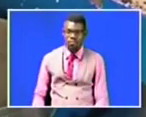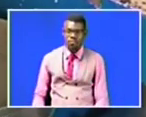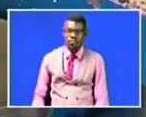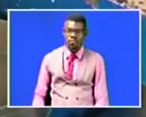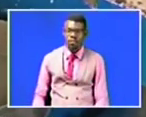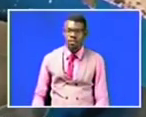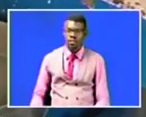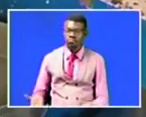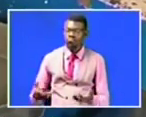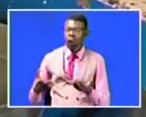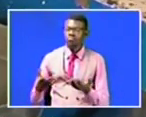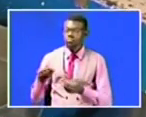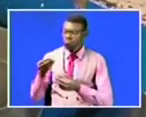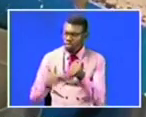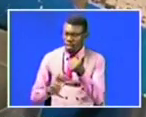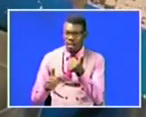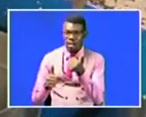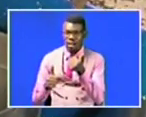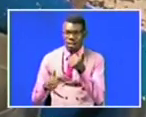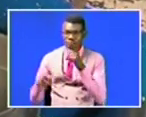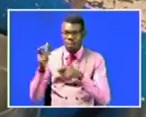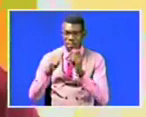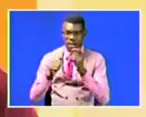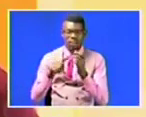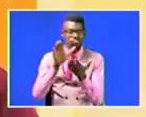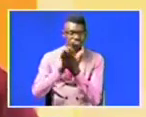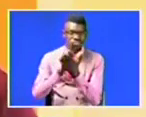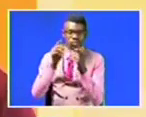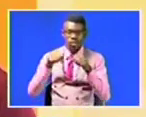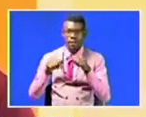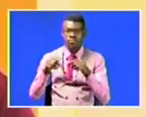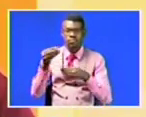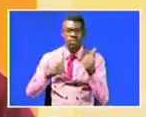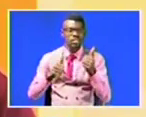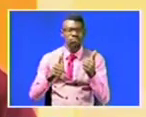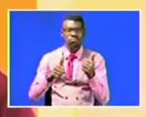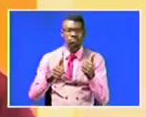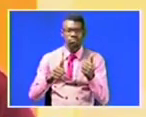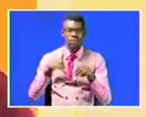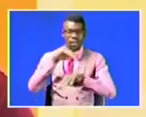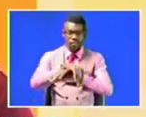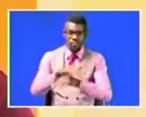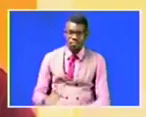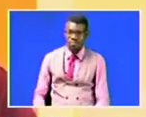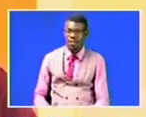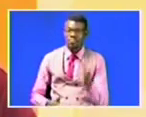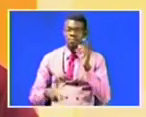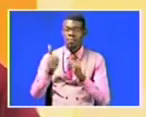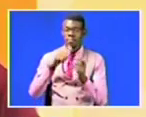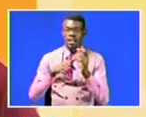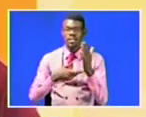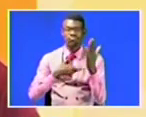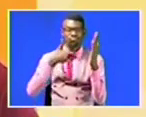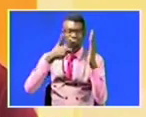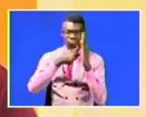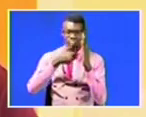today, they're selling the milk the same evening to the same people. The milk ATMs in urban areas are